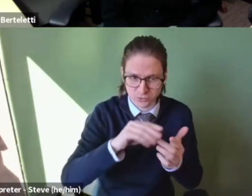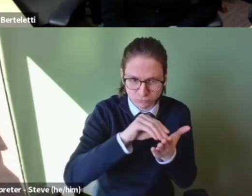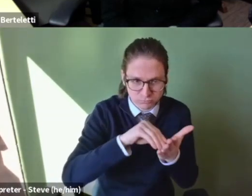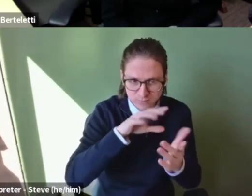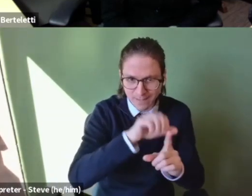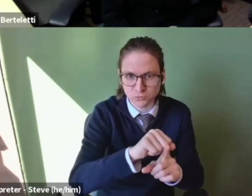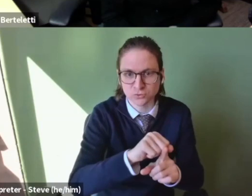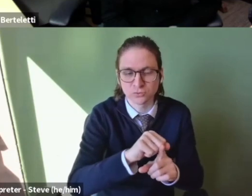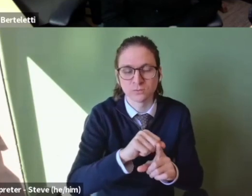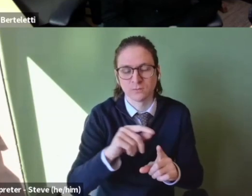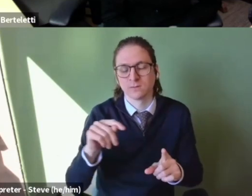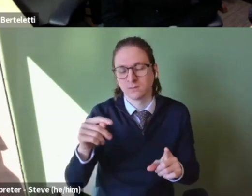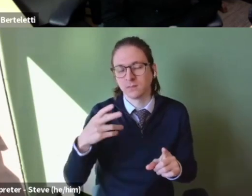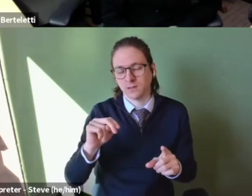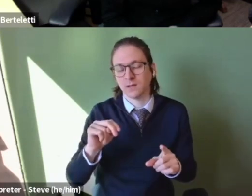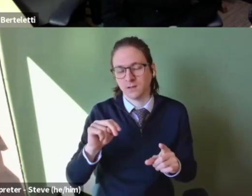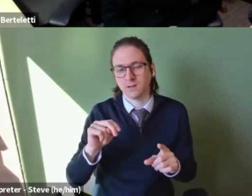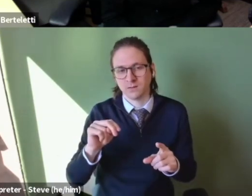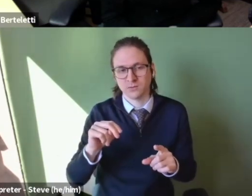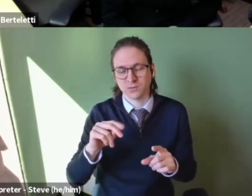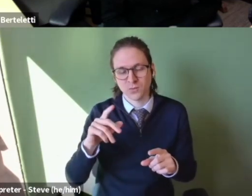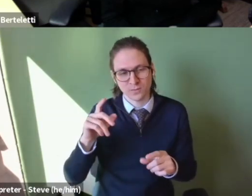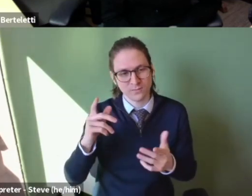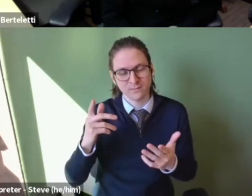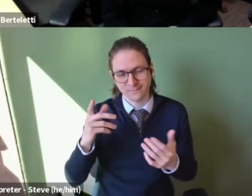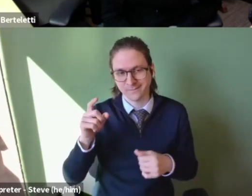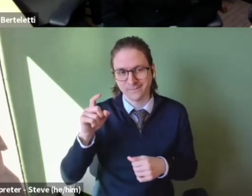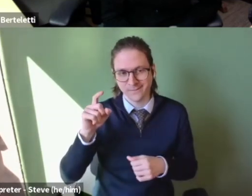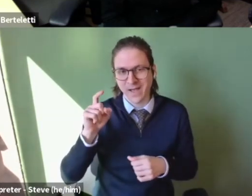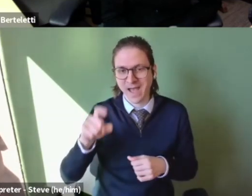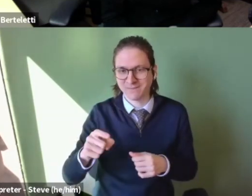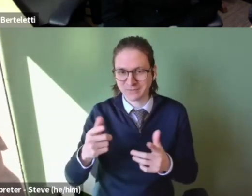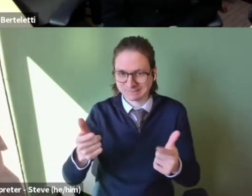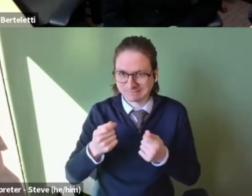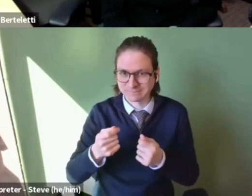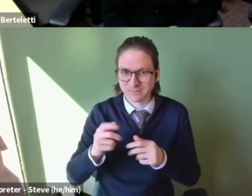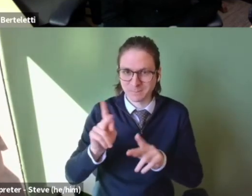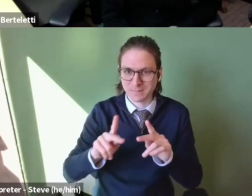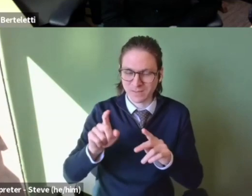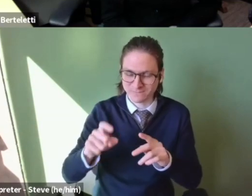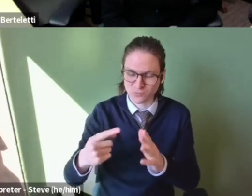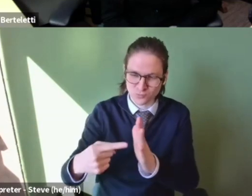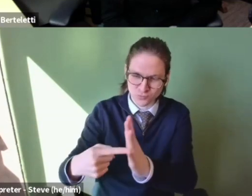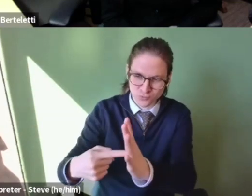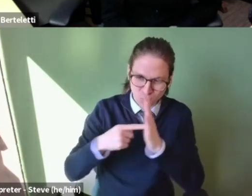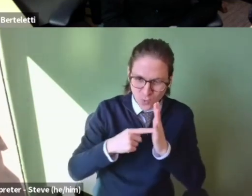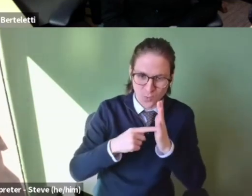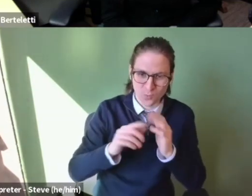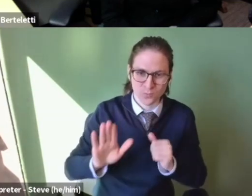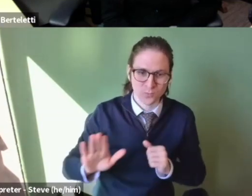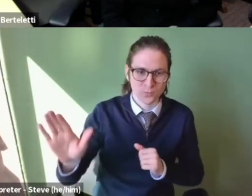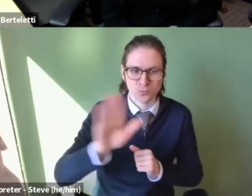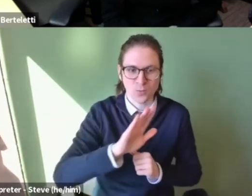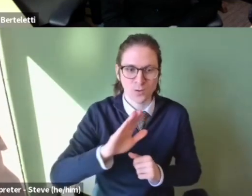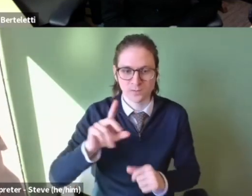as you can, get people to show you their disposition toward doing that. So you